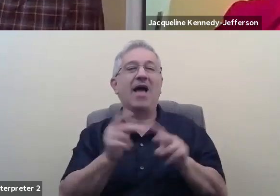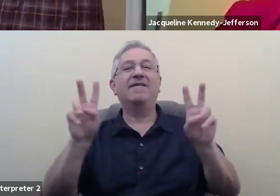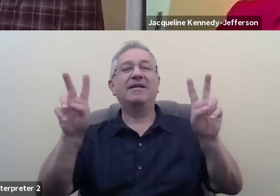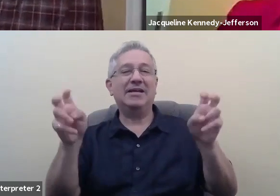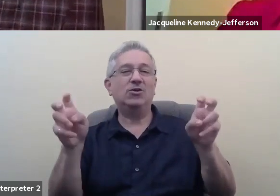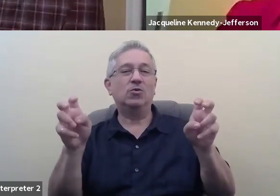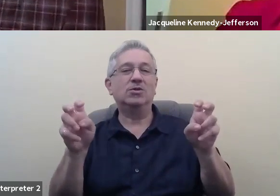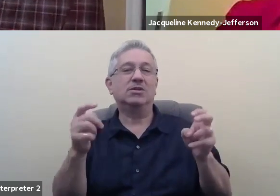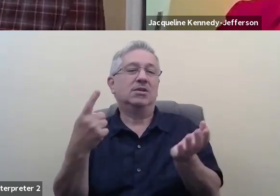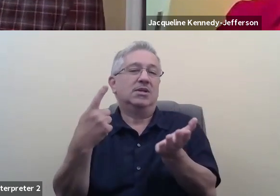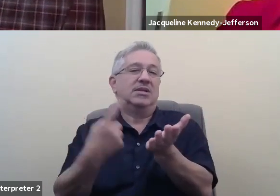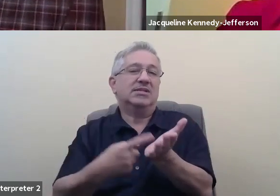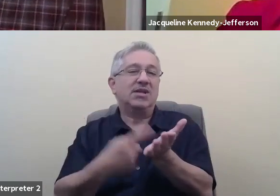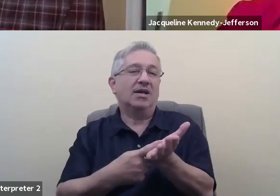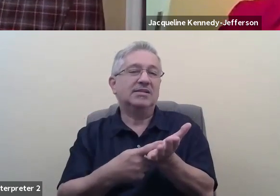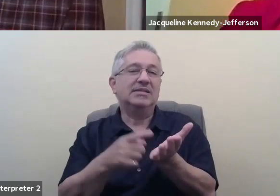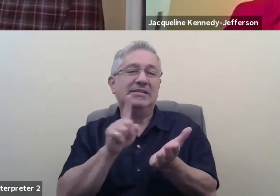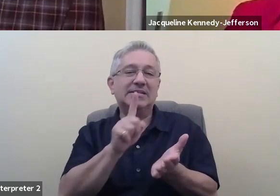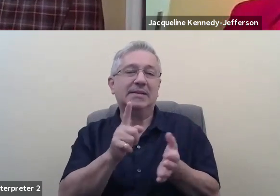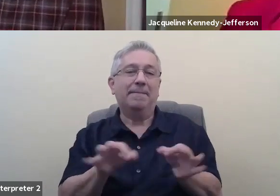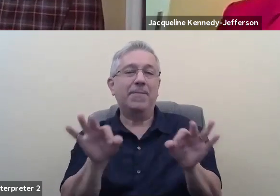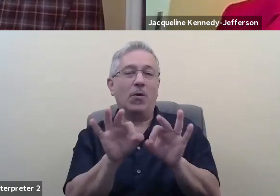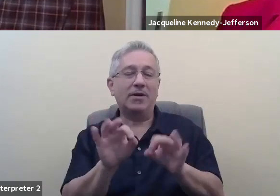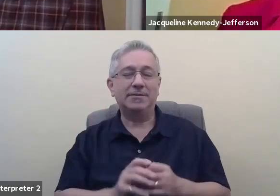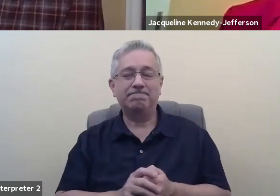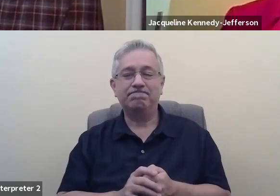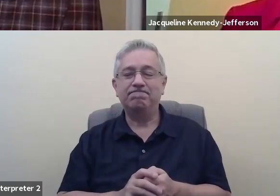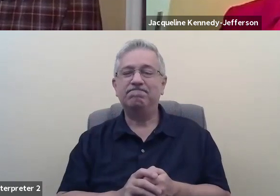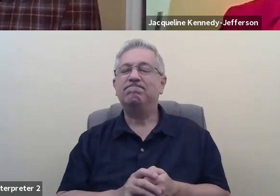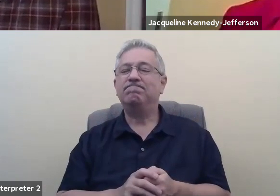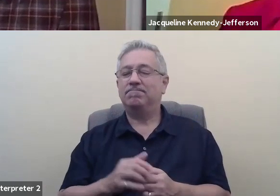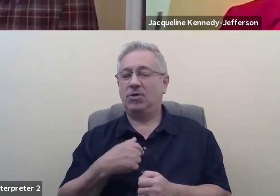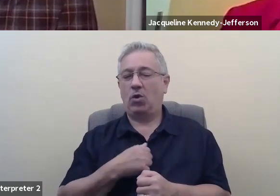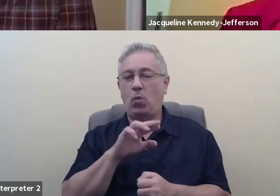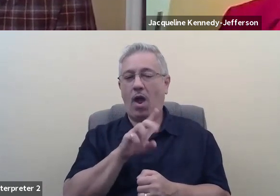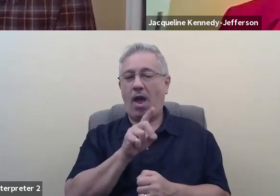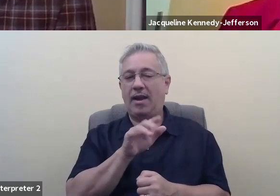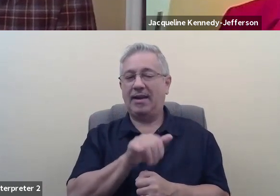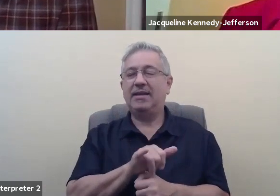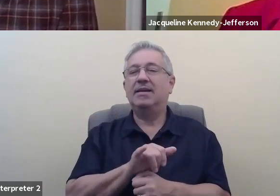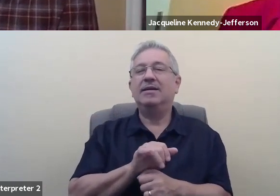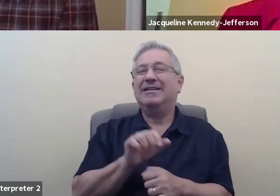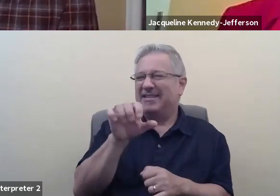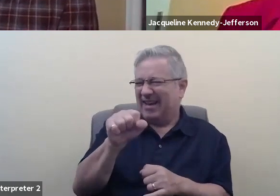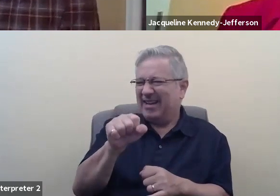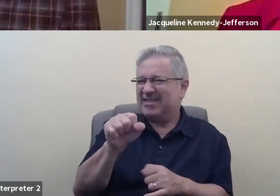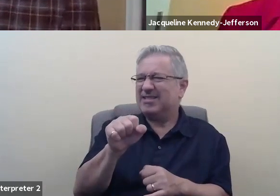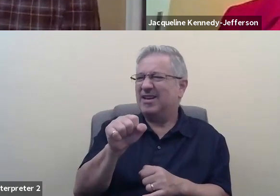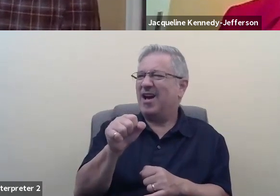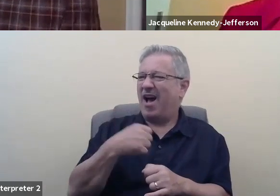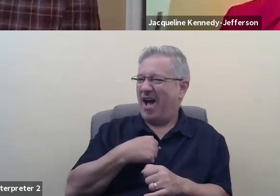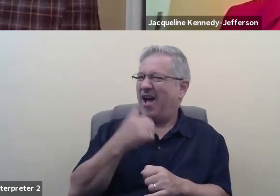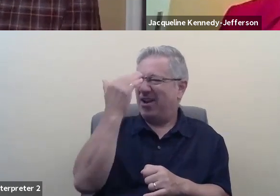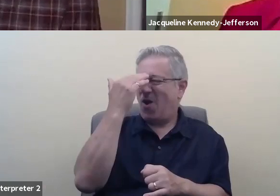I too appreciate you raising that. I think that all of us on this panel are finding ourselves,